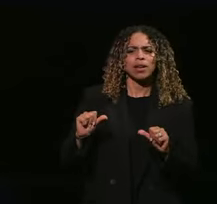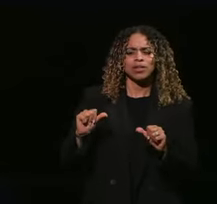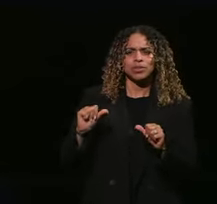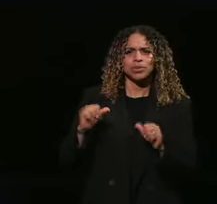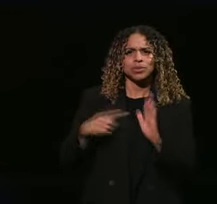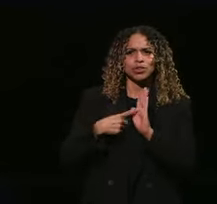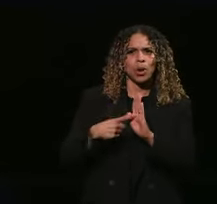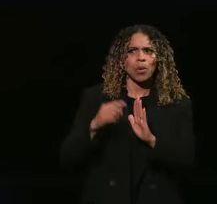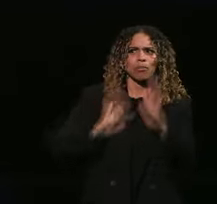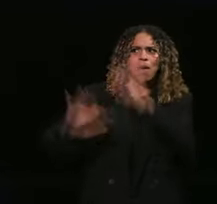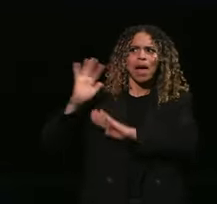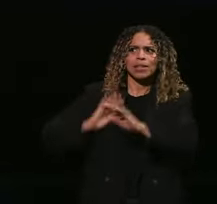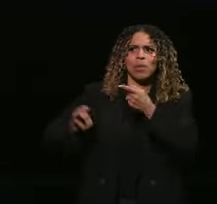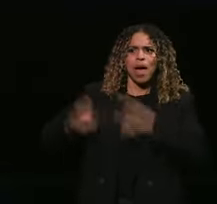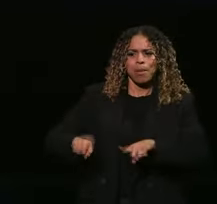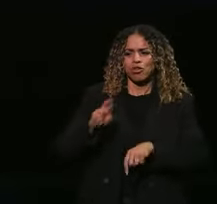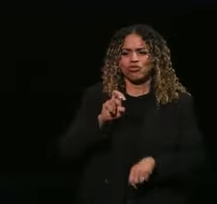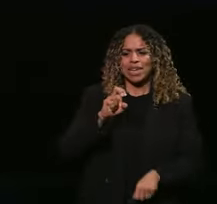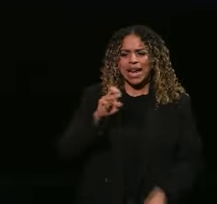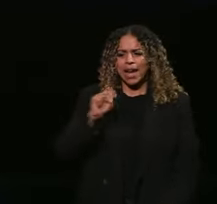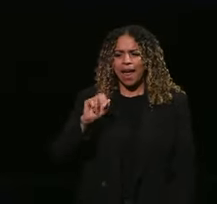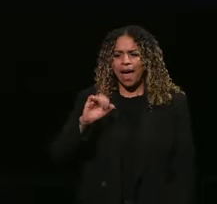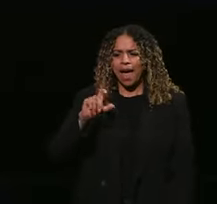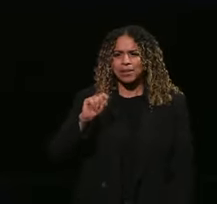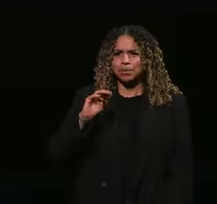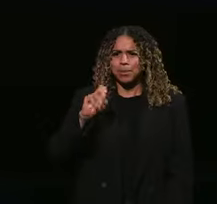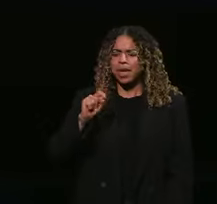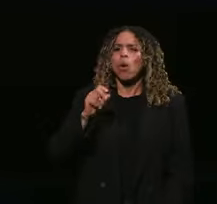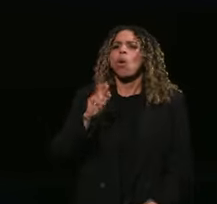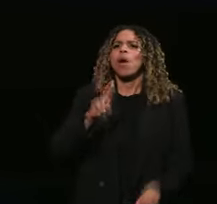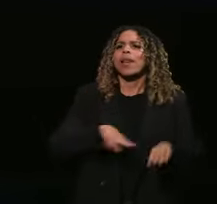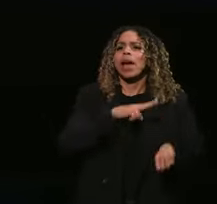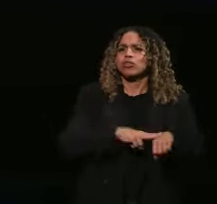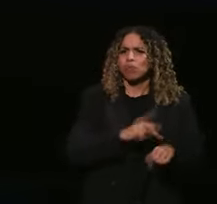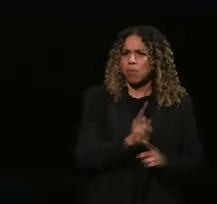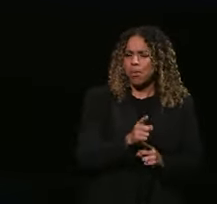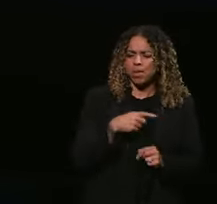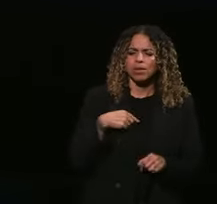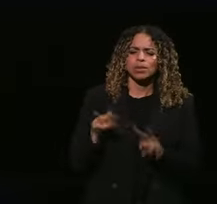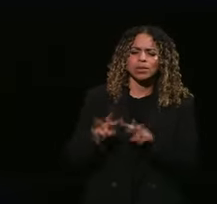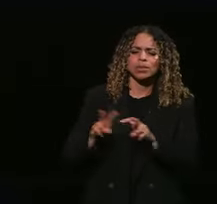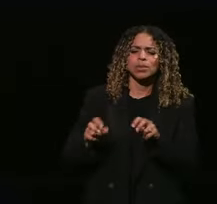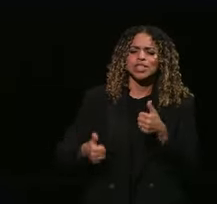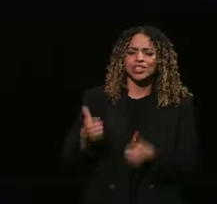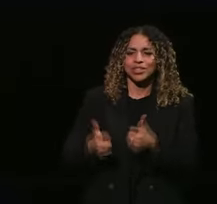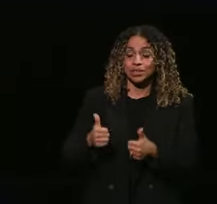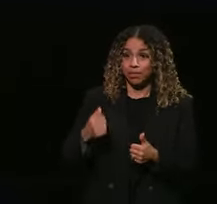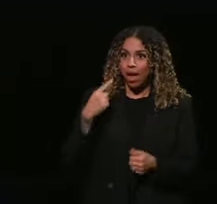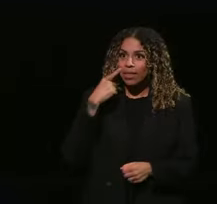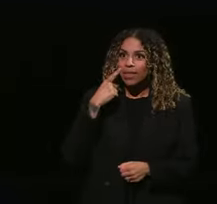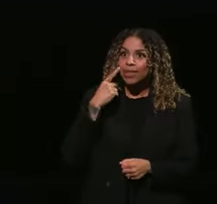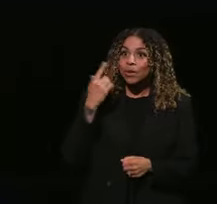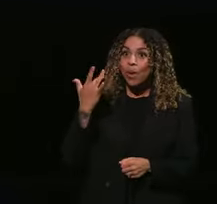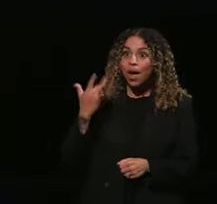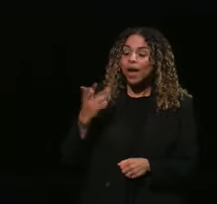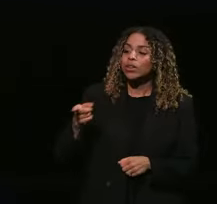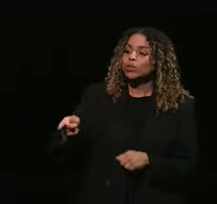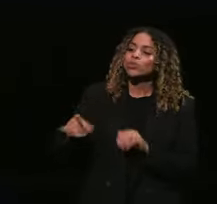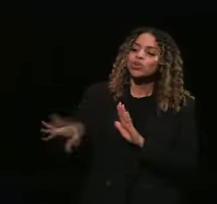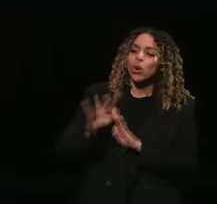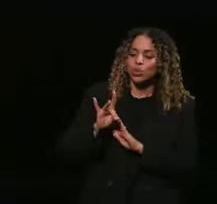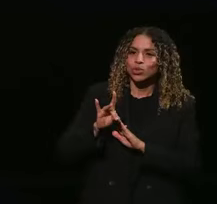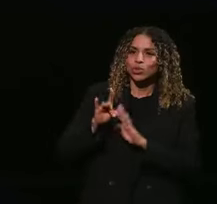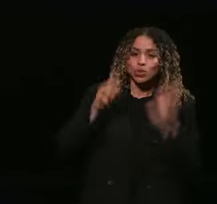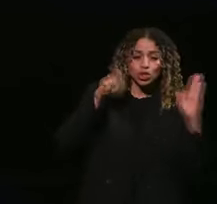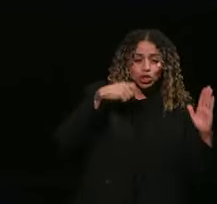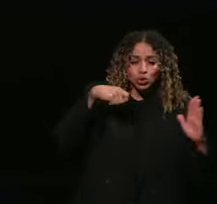of just reacting to what's happening there? So, and I think part of that is because you chose to shoot the film with